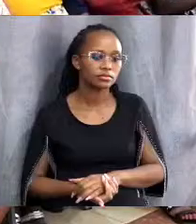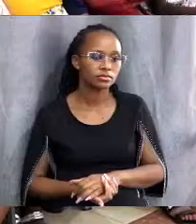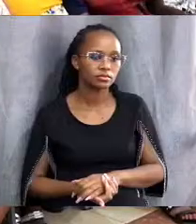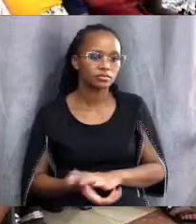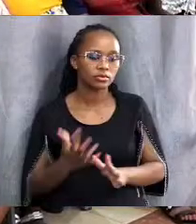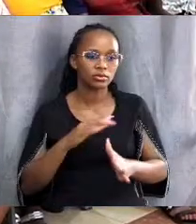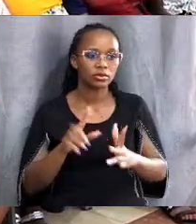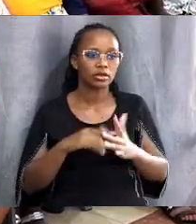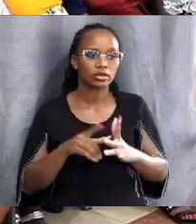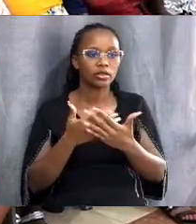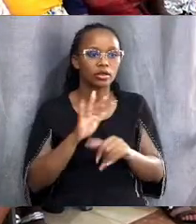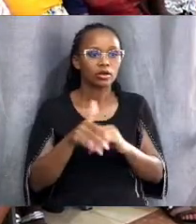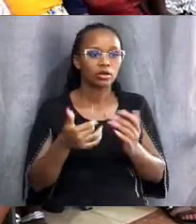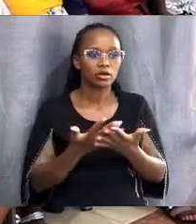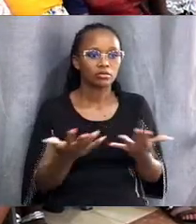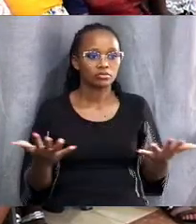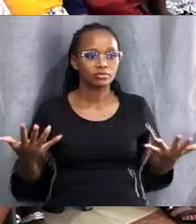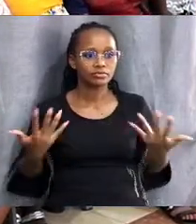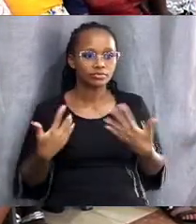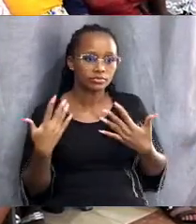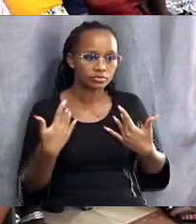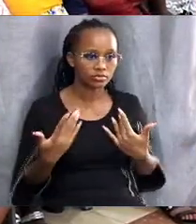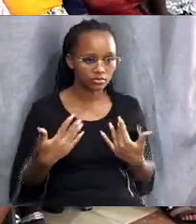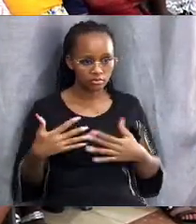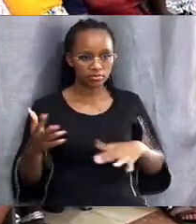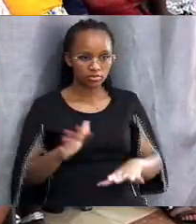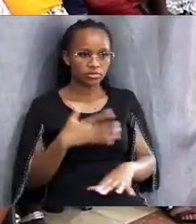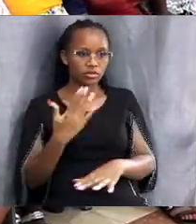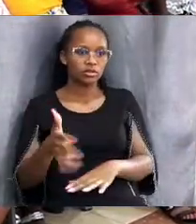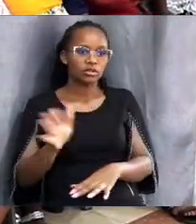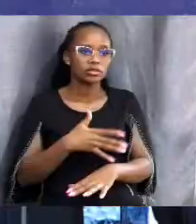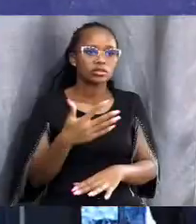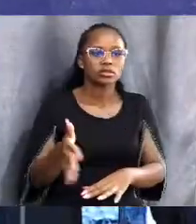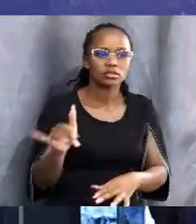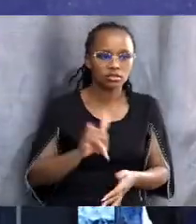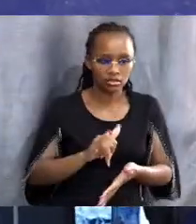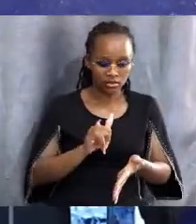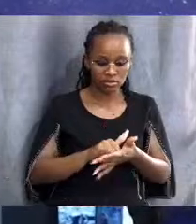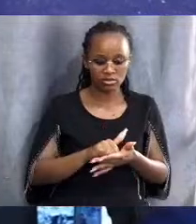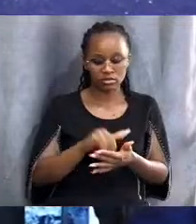Kwenda kumushokeria gatho inyuothe aria ma present na aria